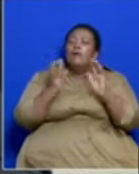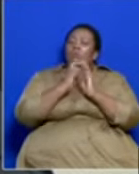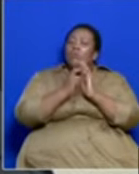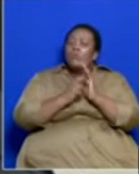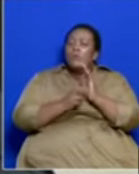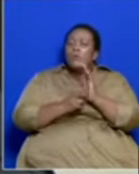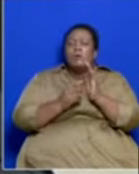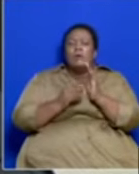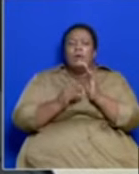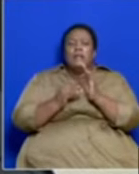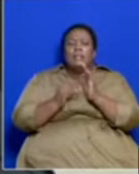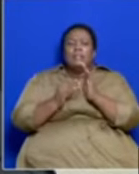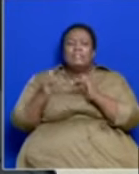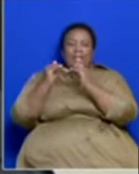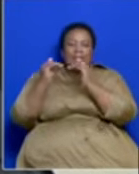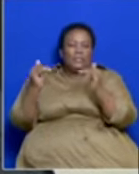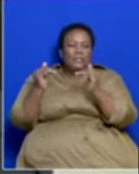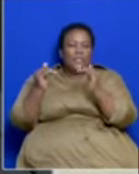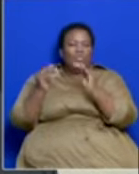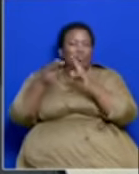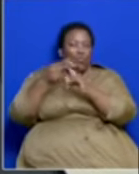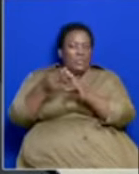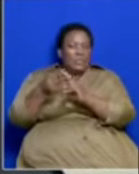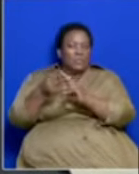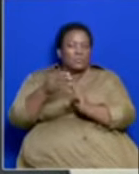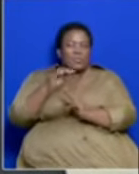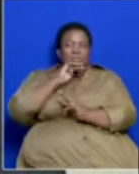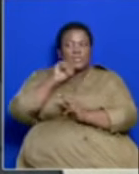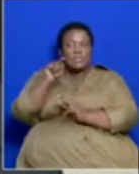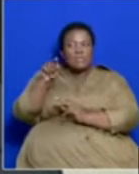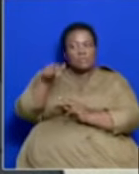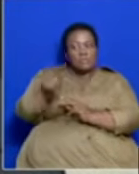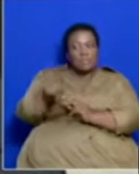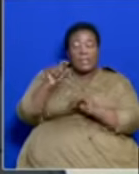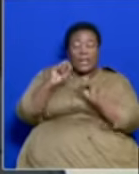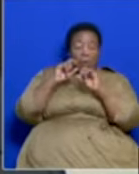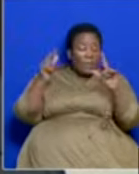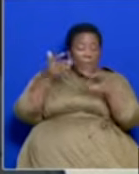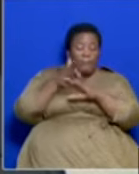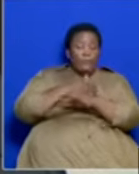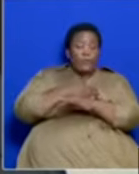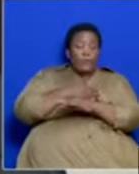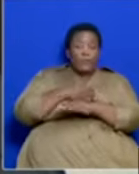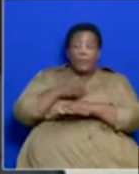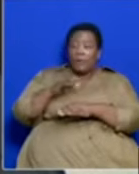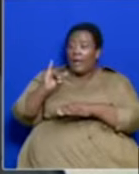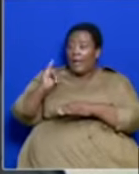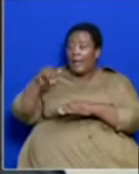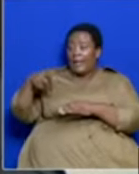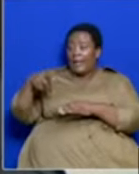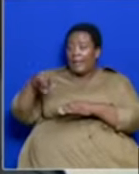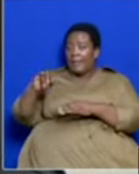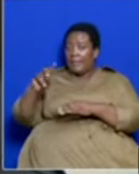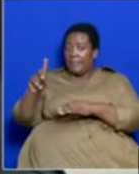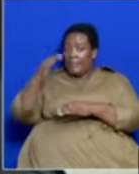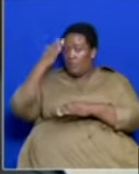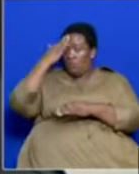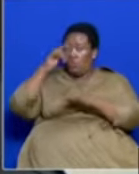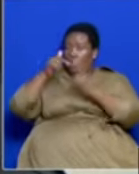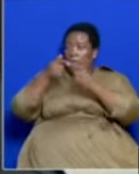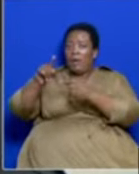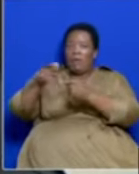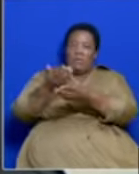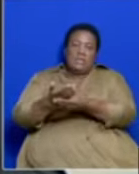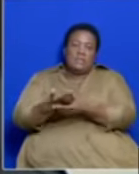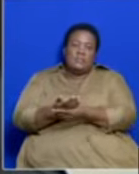were supposed to have taken, they are aware even before IP knew about this matter.